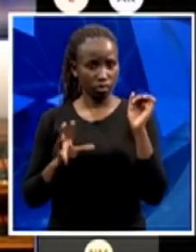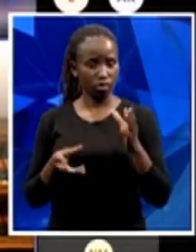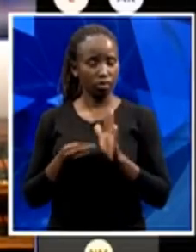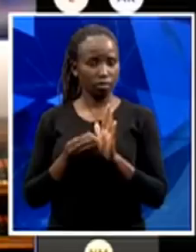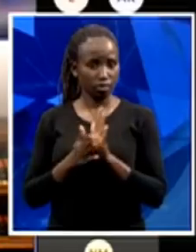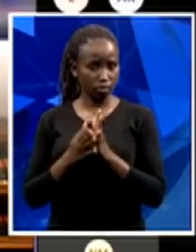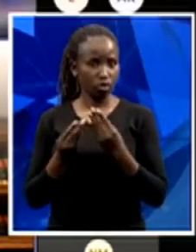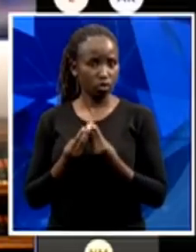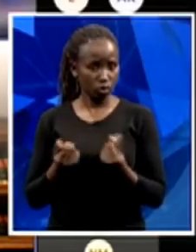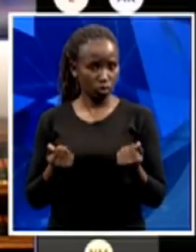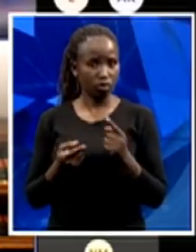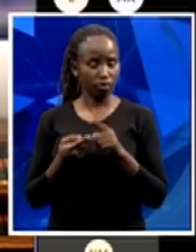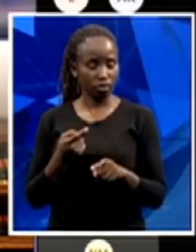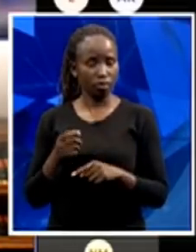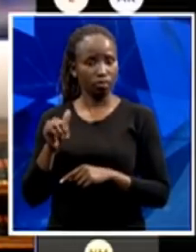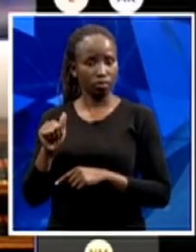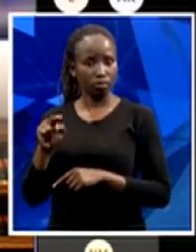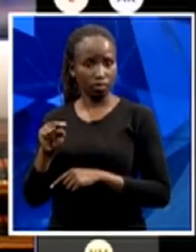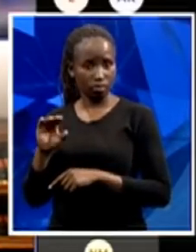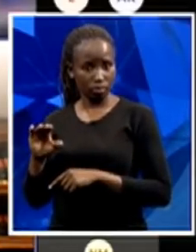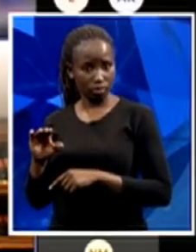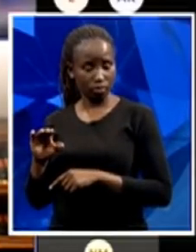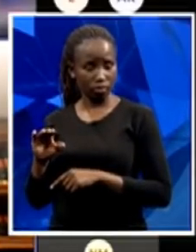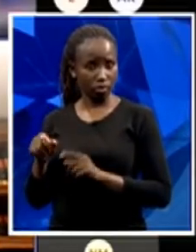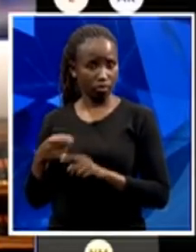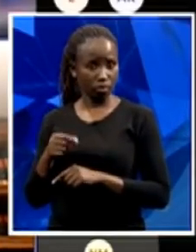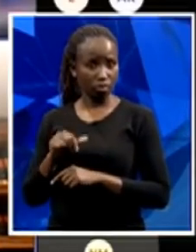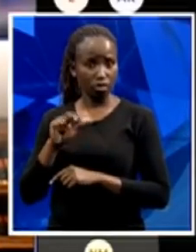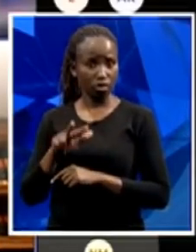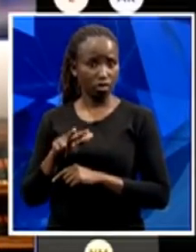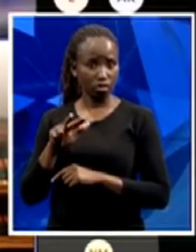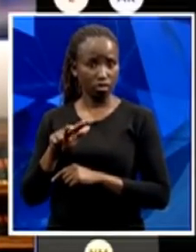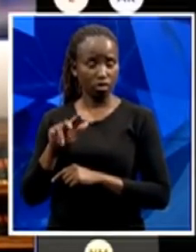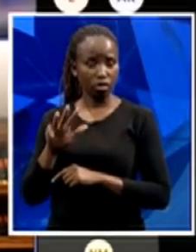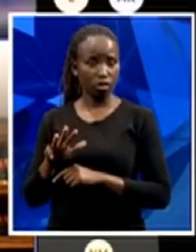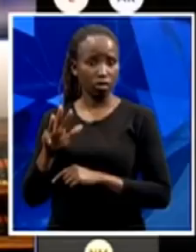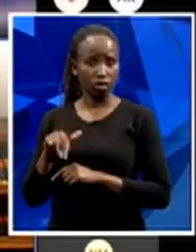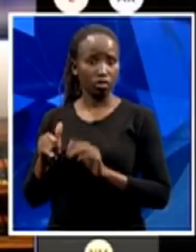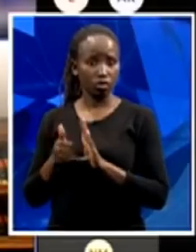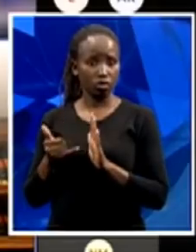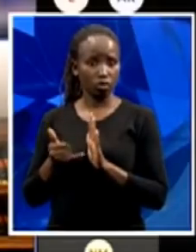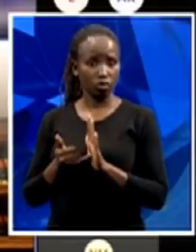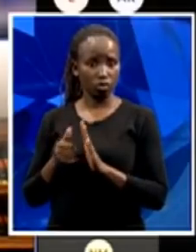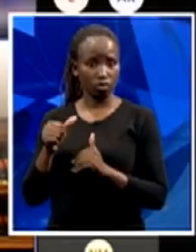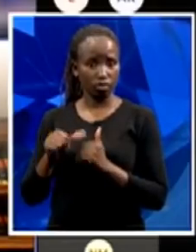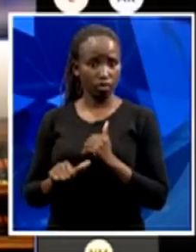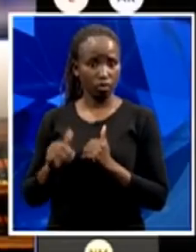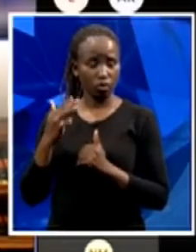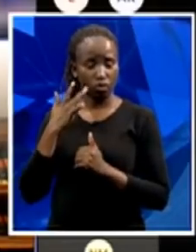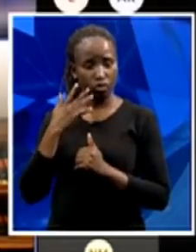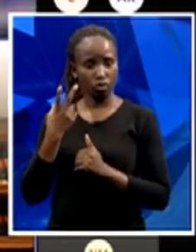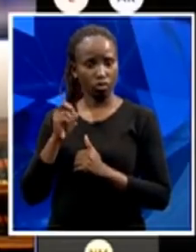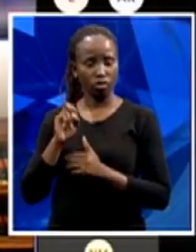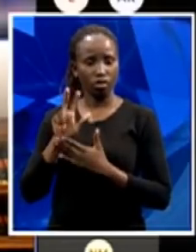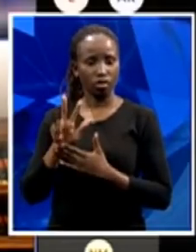the 18th and 19th of January 2018. That resolution is attached to an answering affidavit in